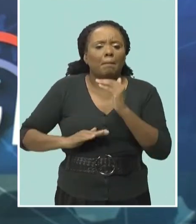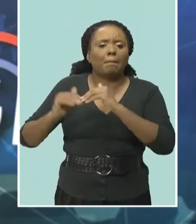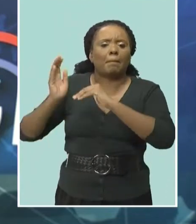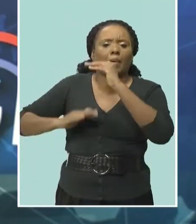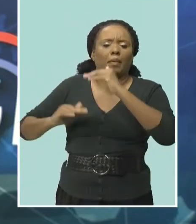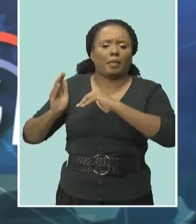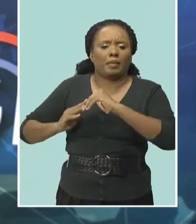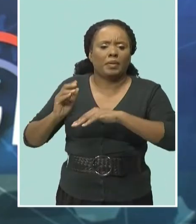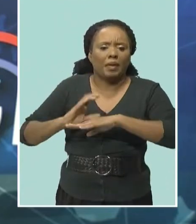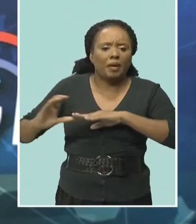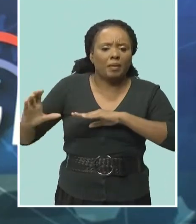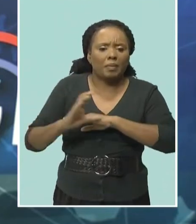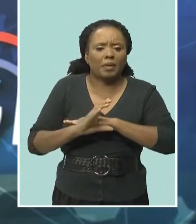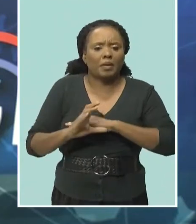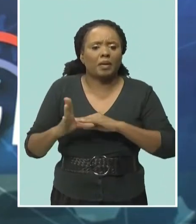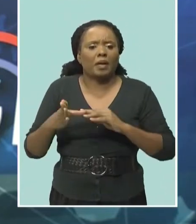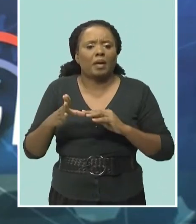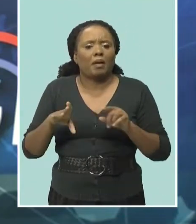vaccination is concerned.